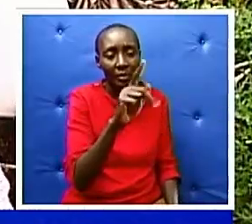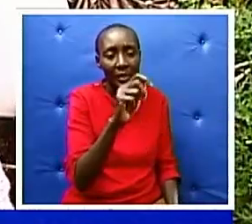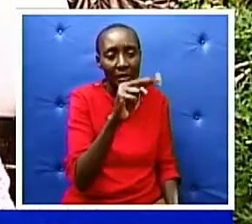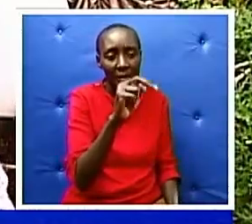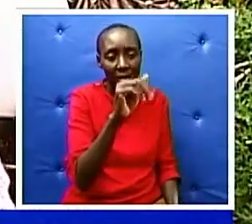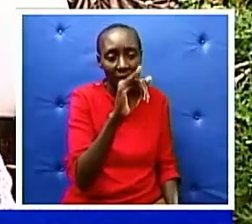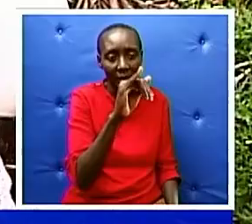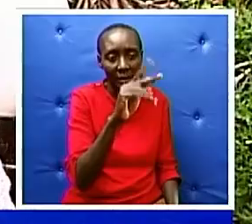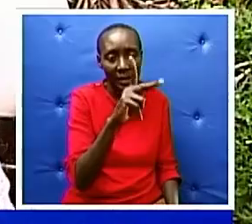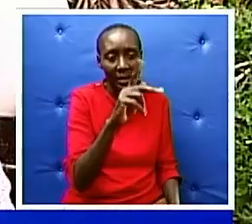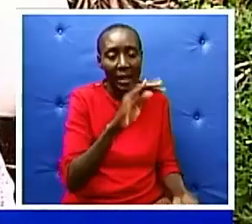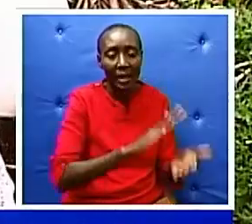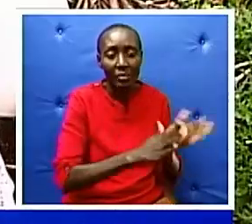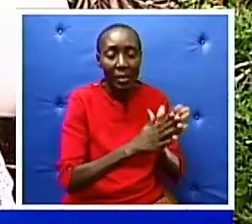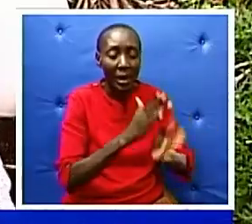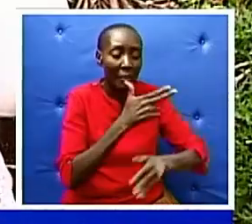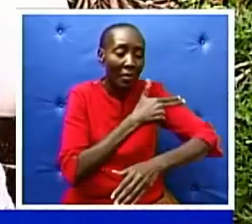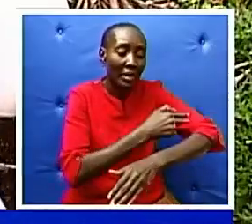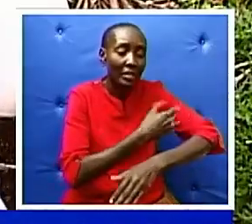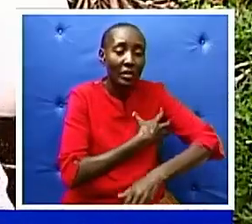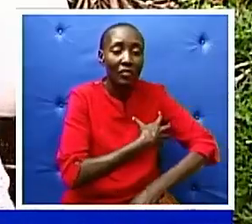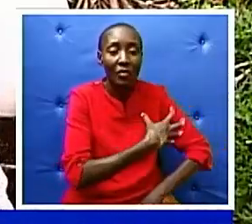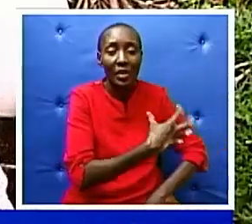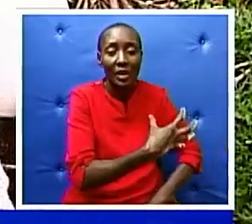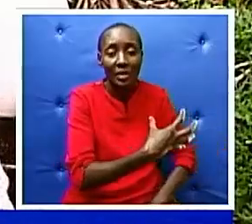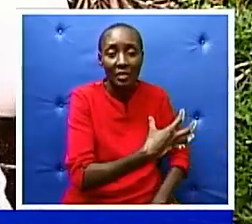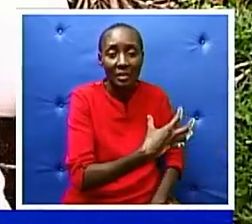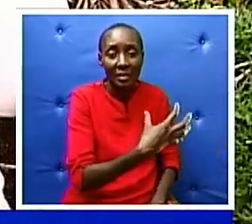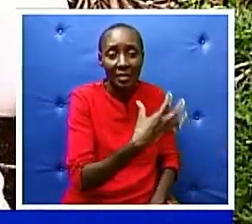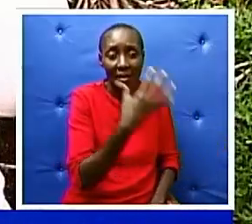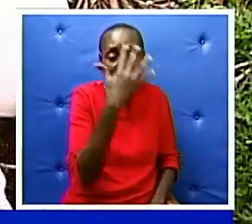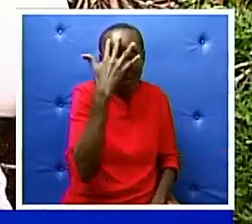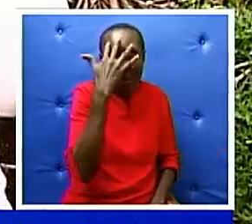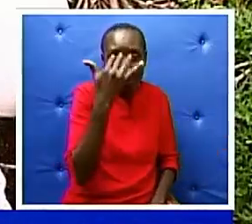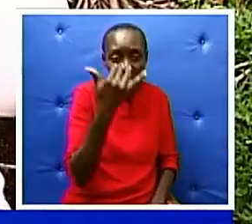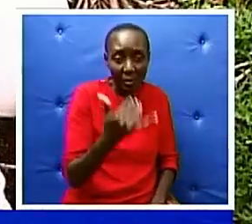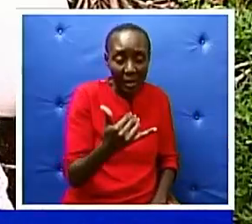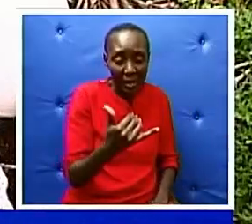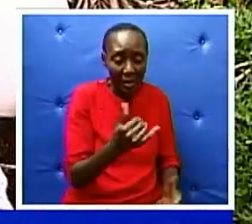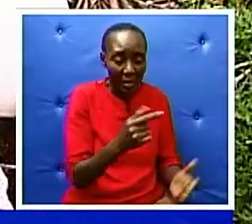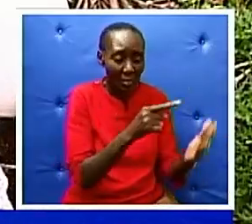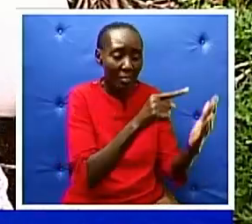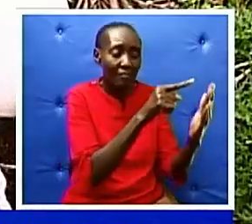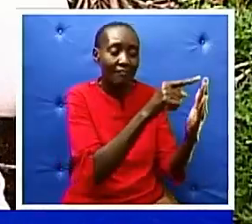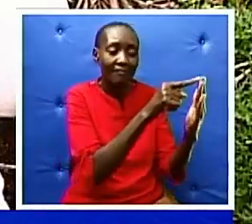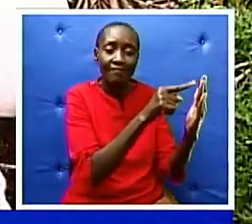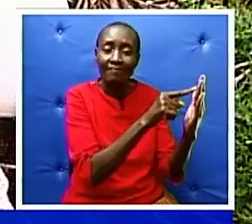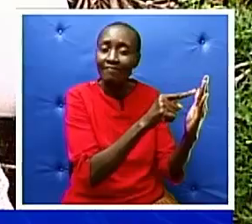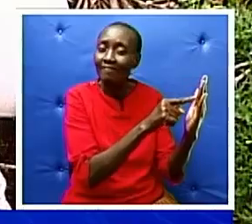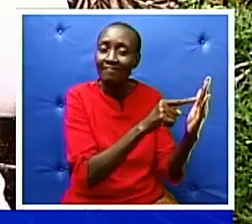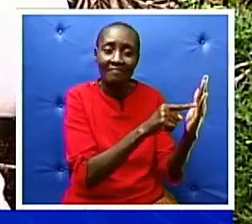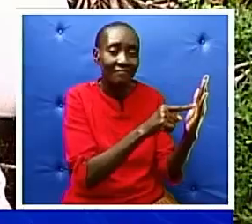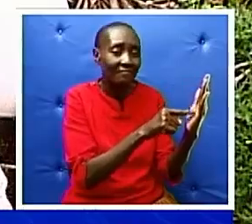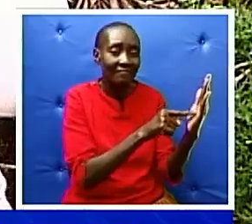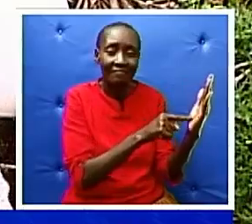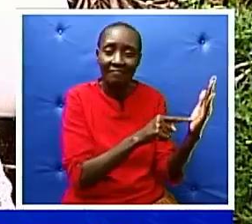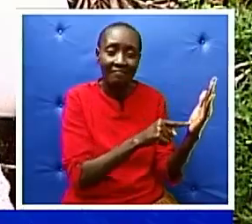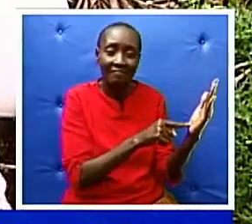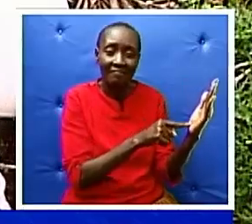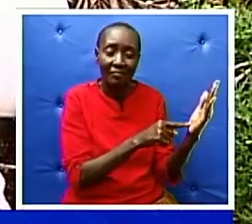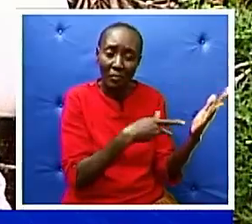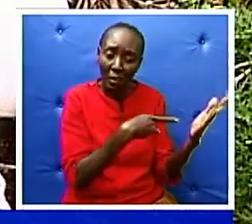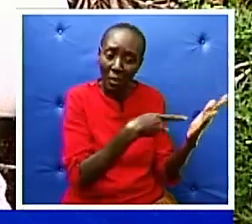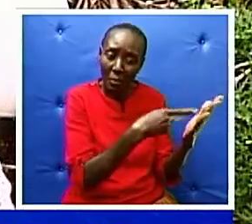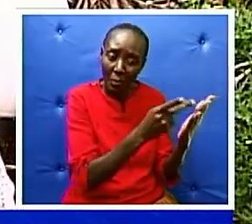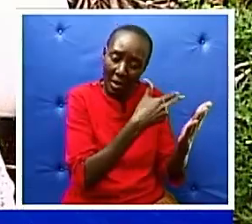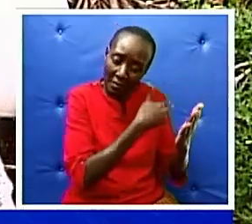vaccine for the rich. Uh-huh. Because they don't have to observe any lists, they don't have to follow any order. You just pay and you get